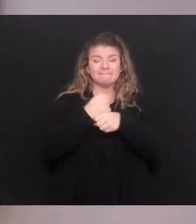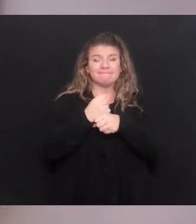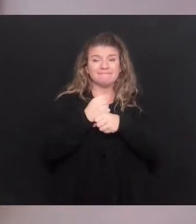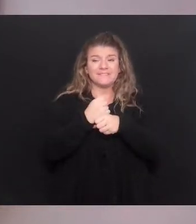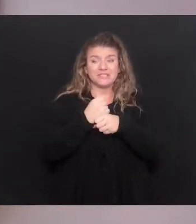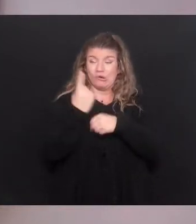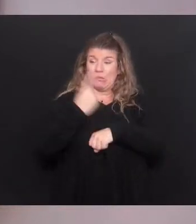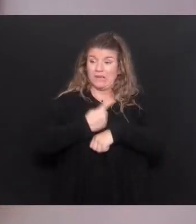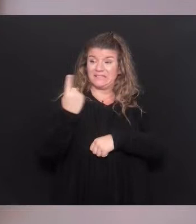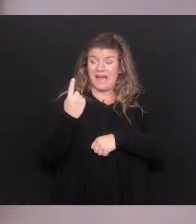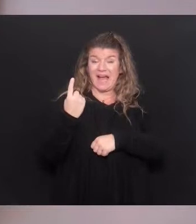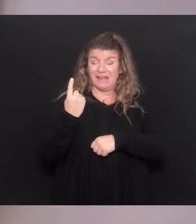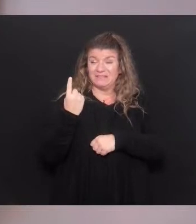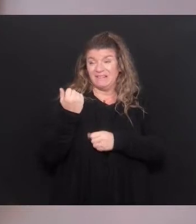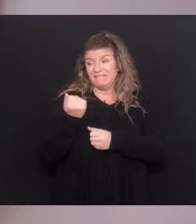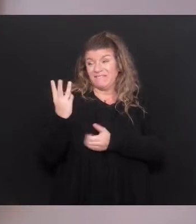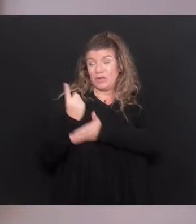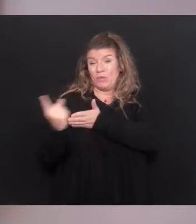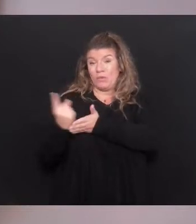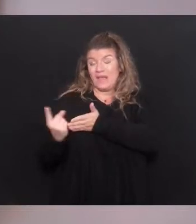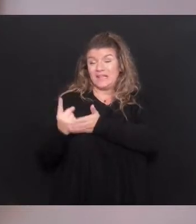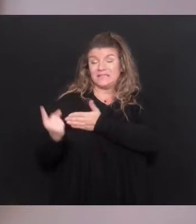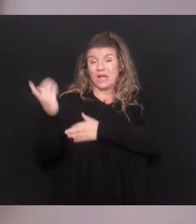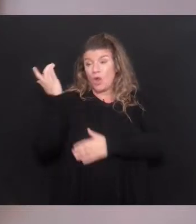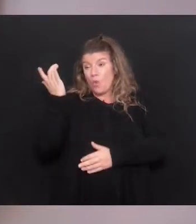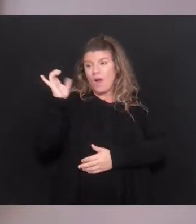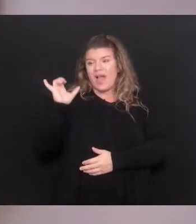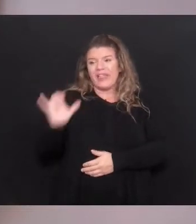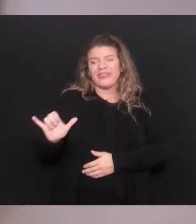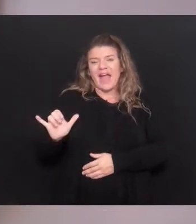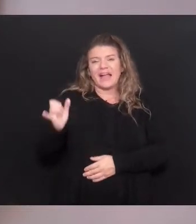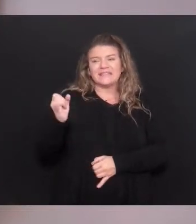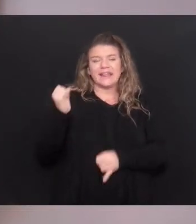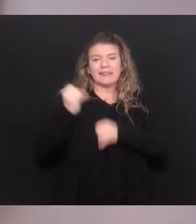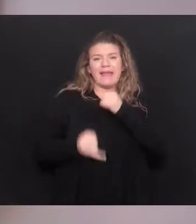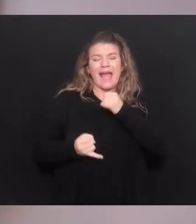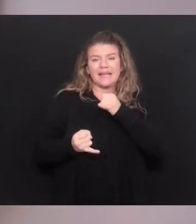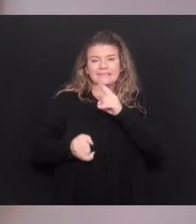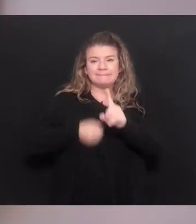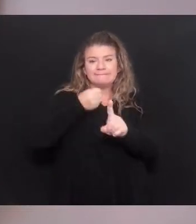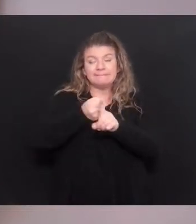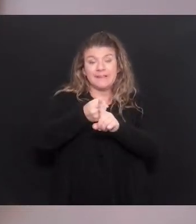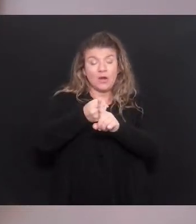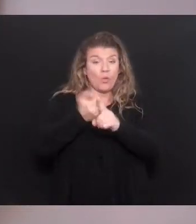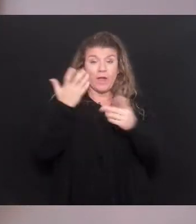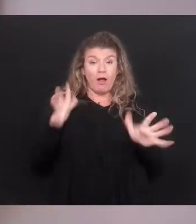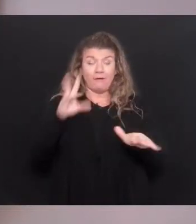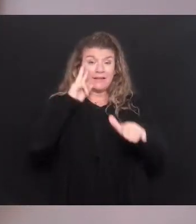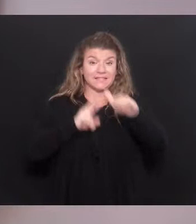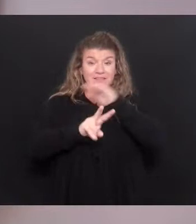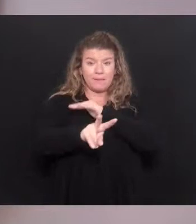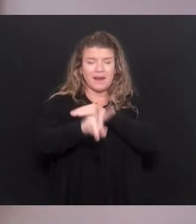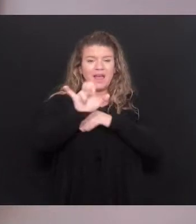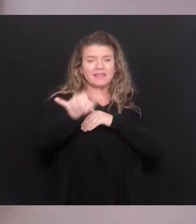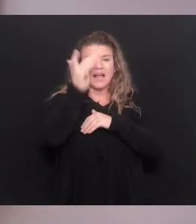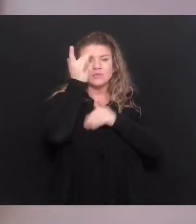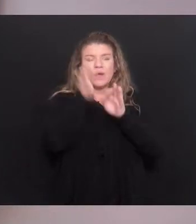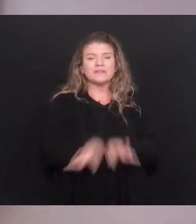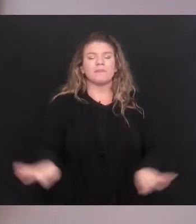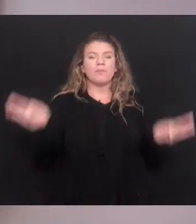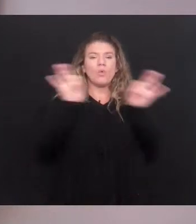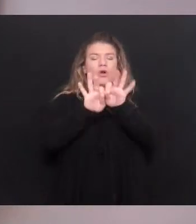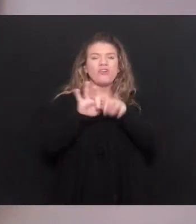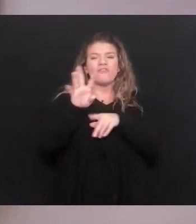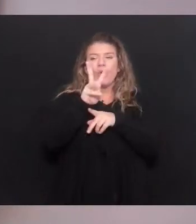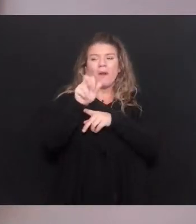the last few weeks, and that is also the last lagging indicator that we anticipate. And that's why it's so important for West